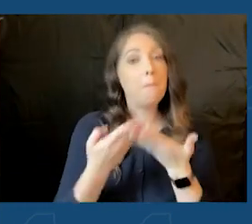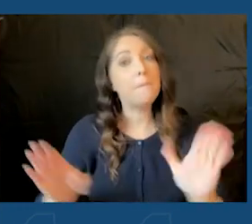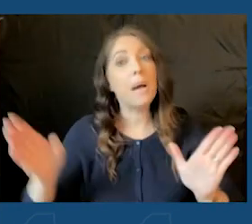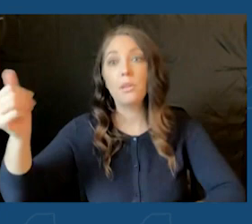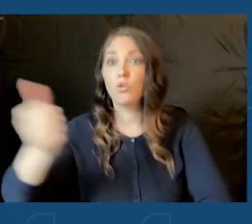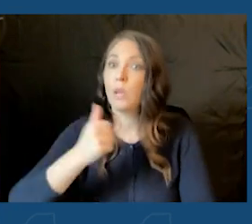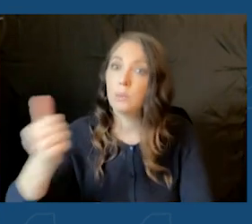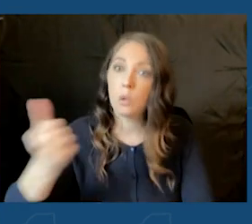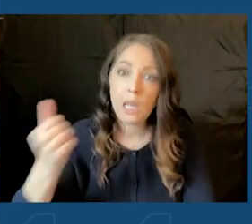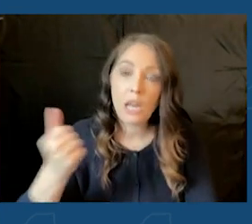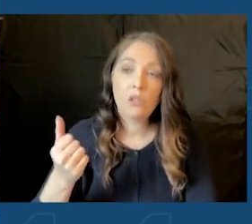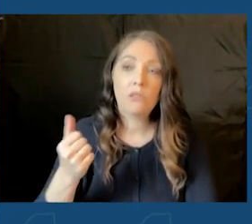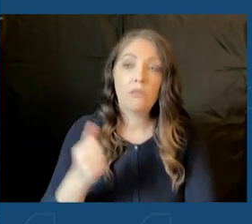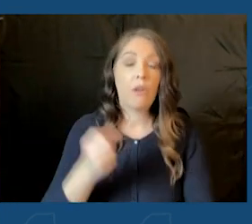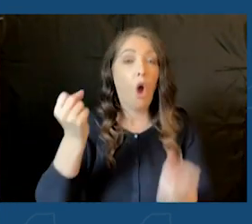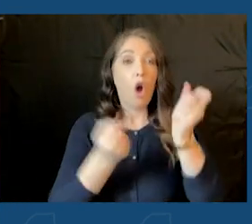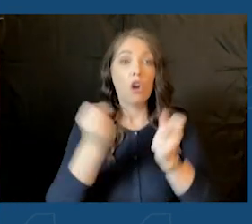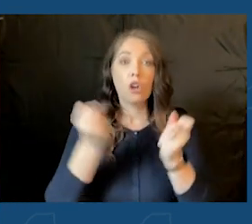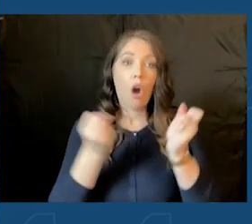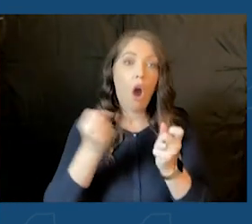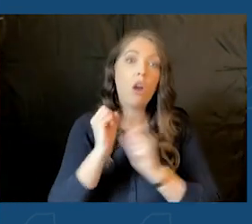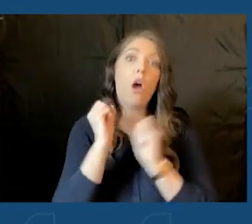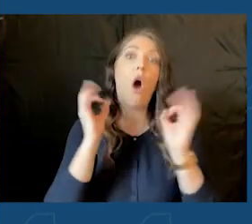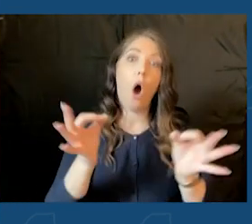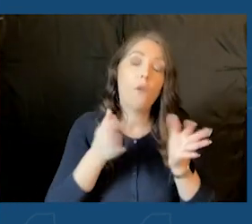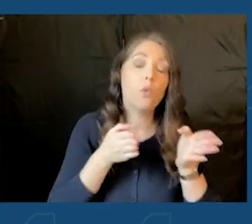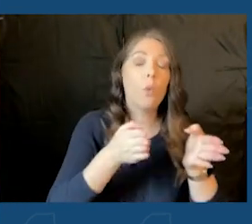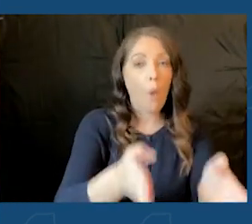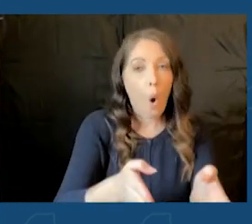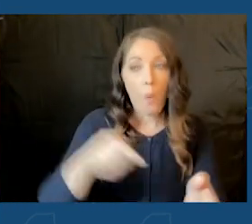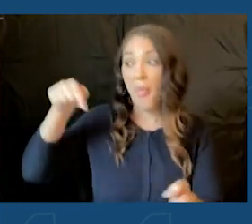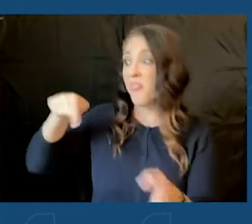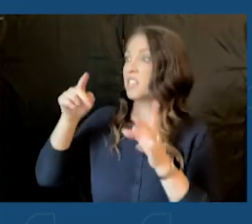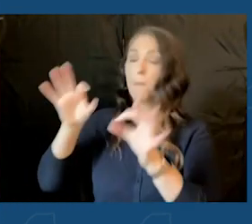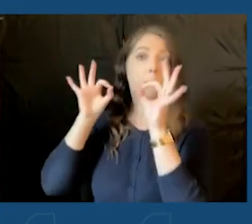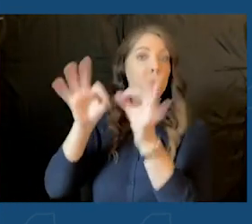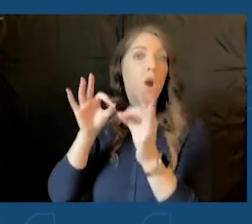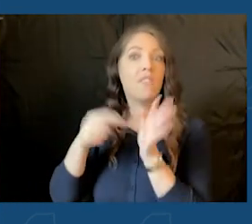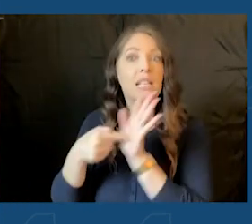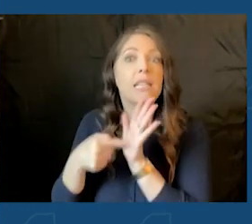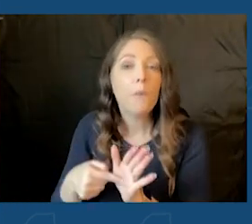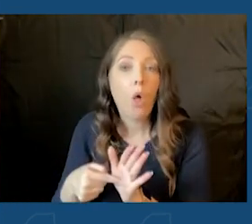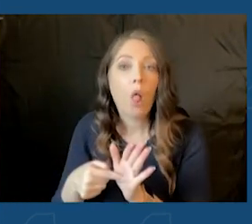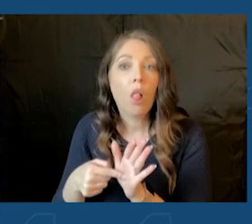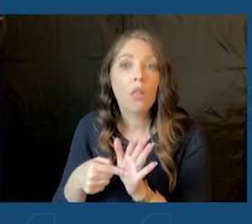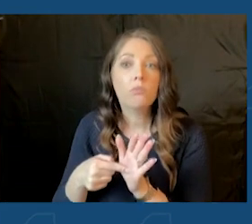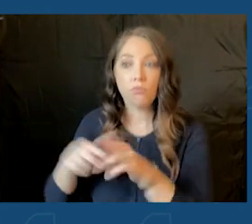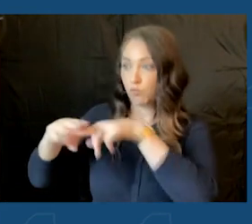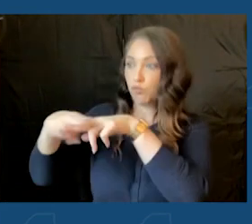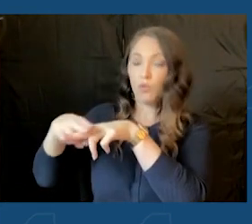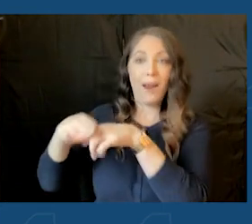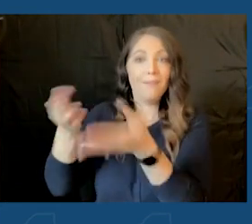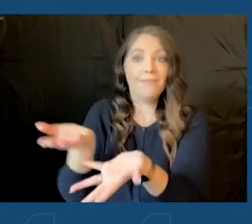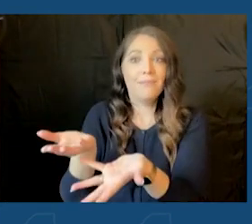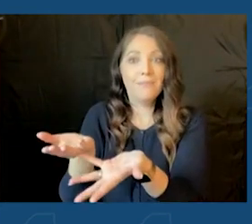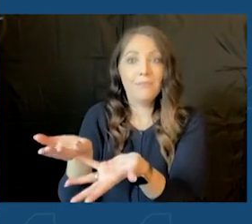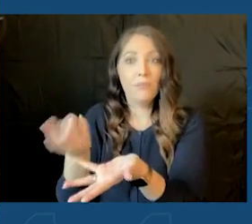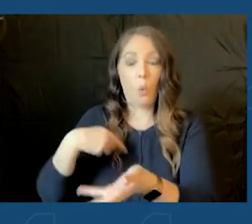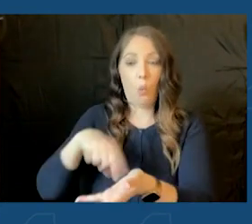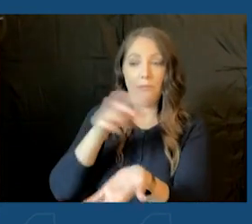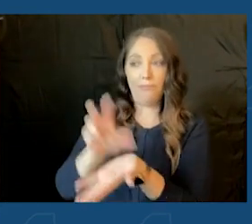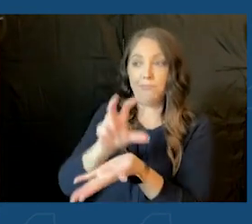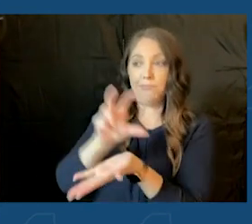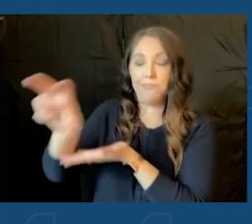the vehicles off the road. This is a perfect example of that, how we've made those investments so we can offer a better environmentally